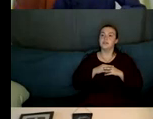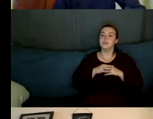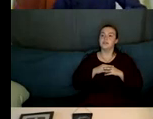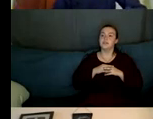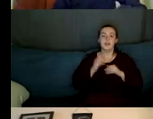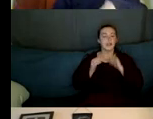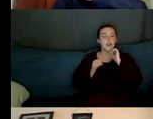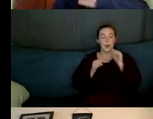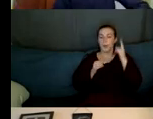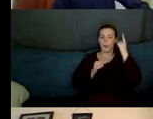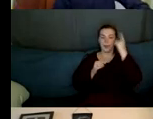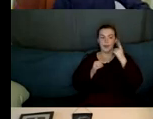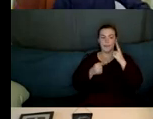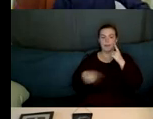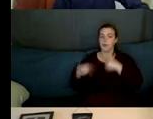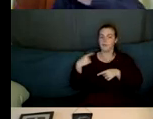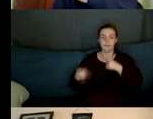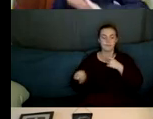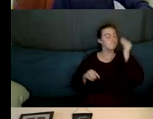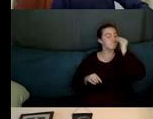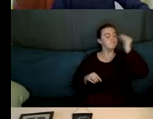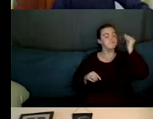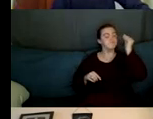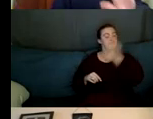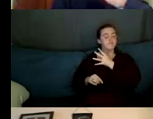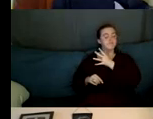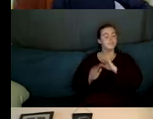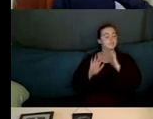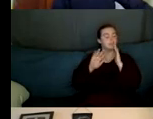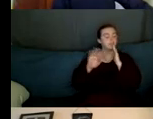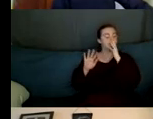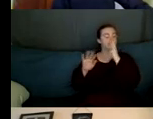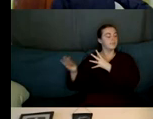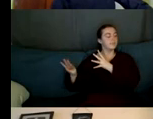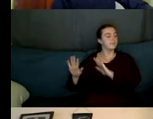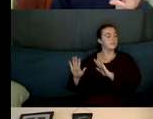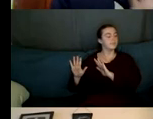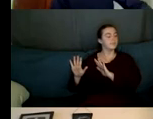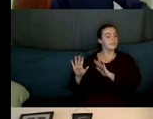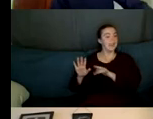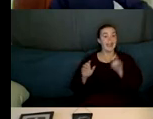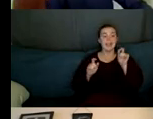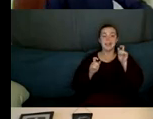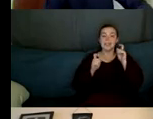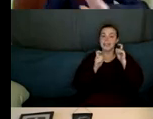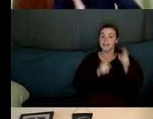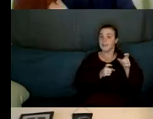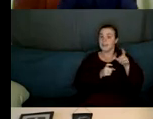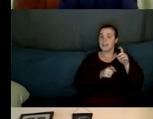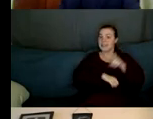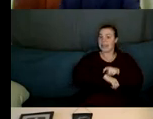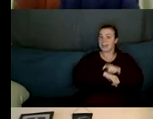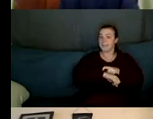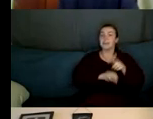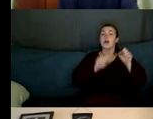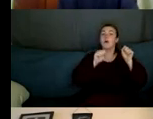about conflicts. I don't care. All I'm doing is assigning them a time that they have said works for them.